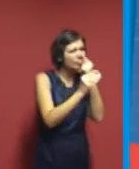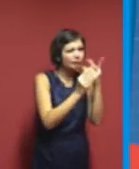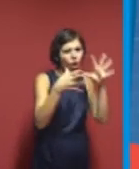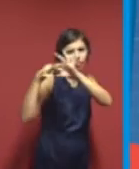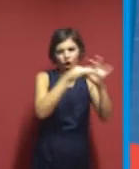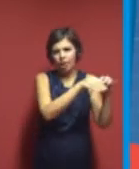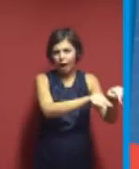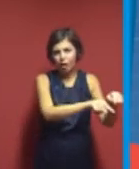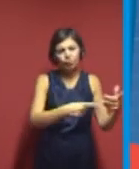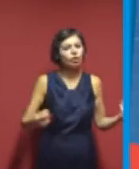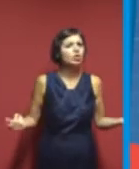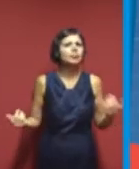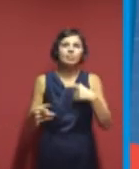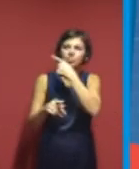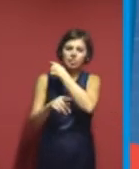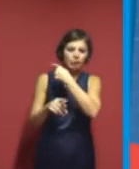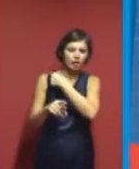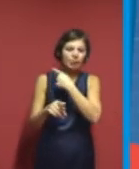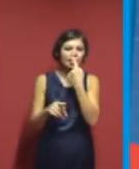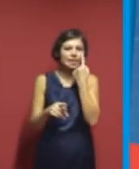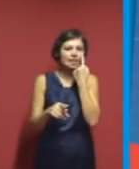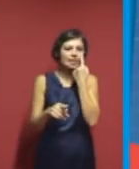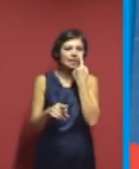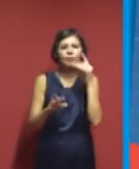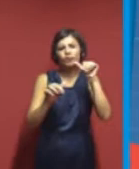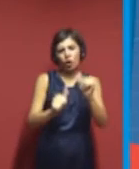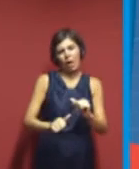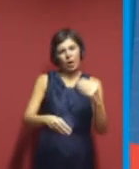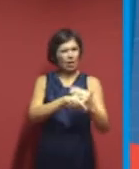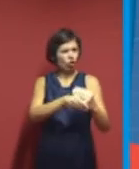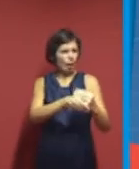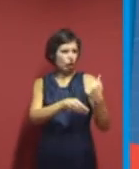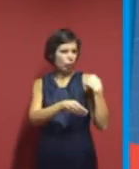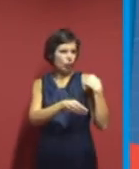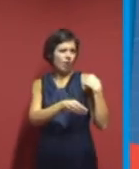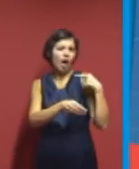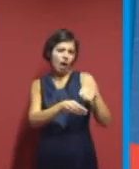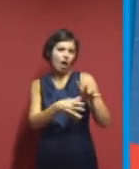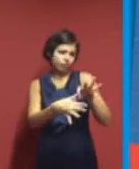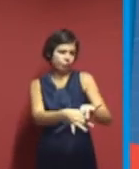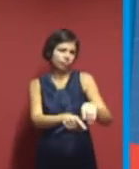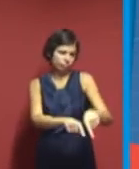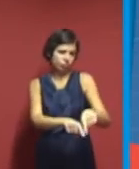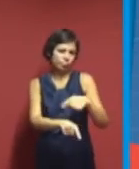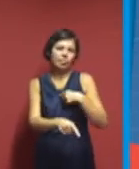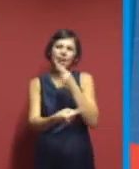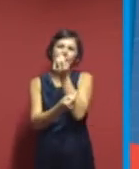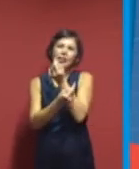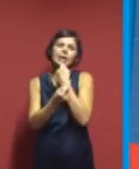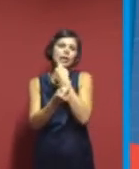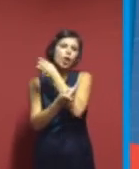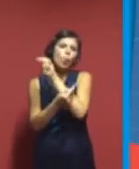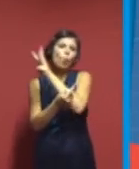William Heath Robinson, the British cartoonist. He's just making fun of